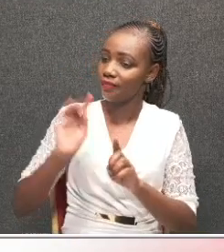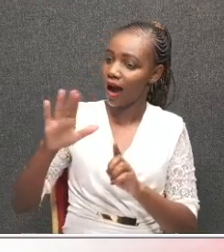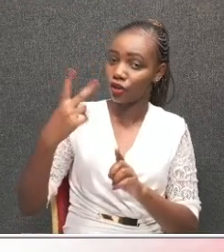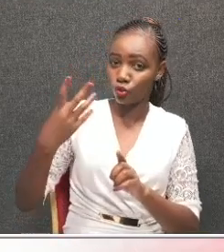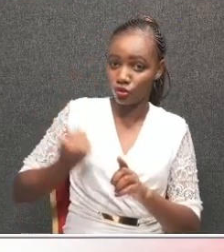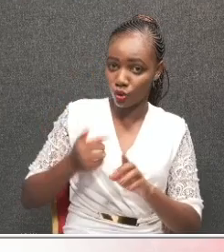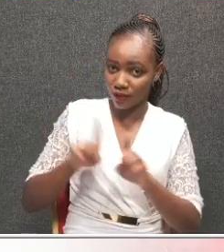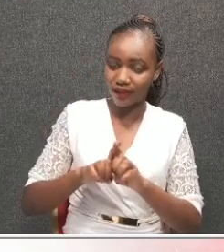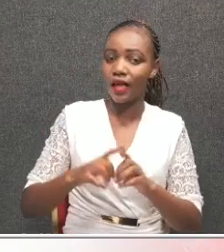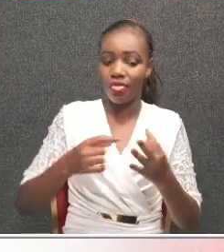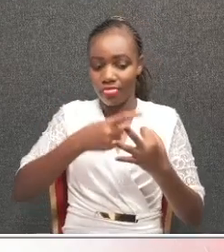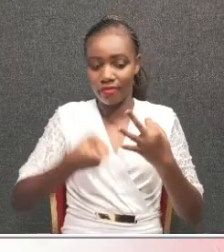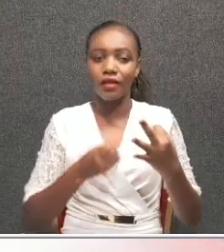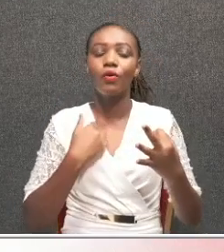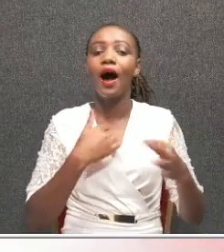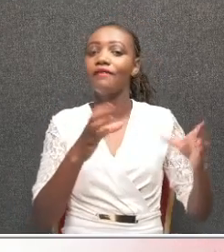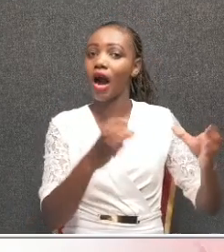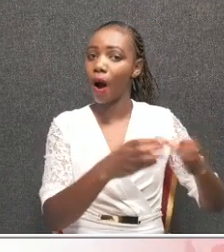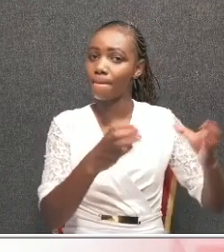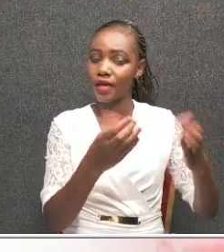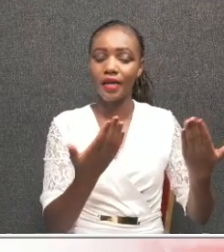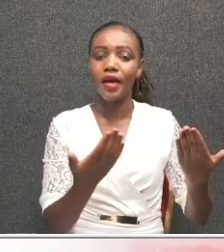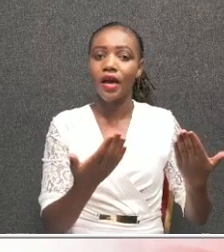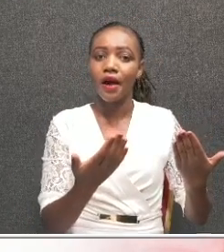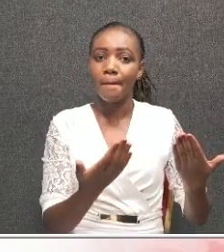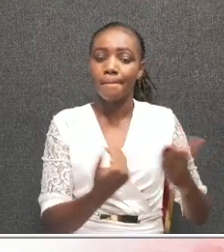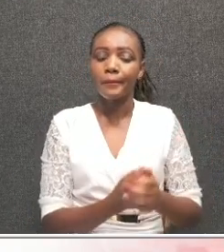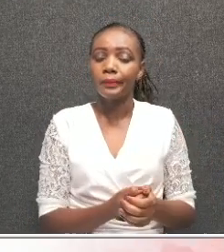Anna set up an offshore company, Milram